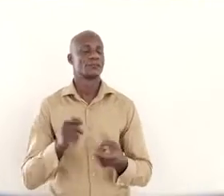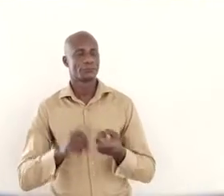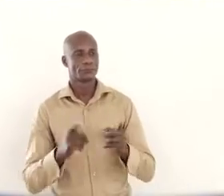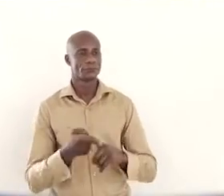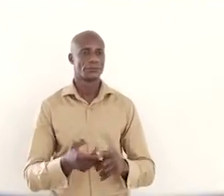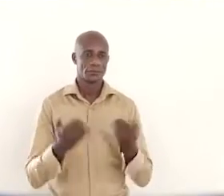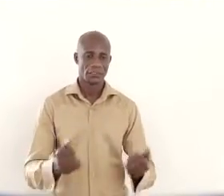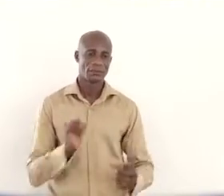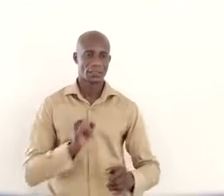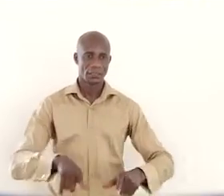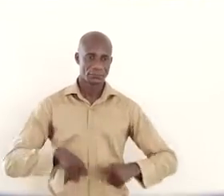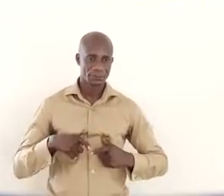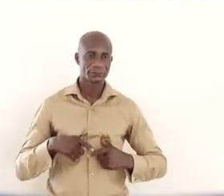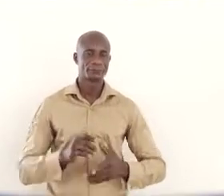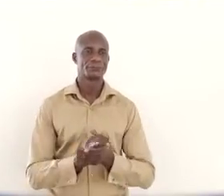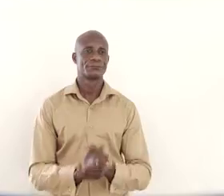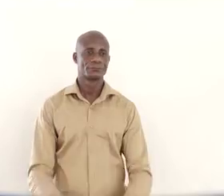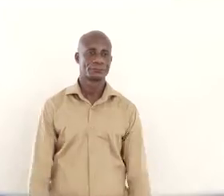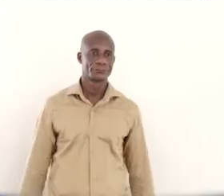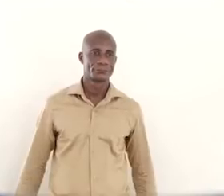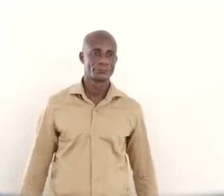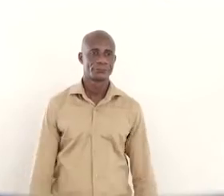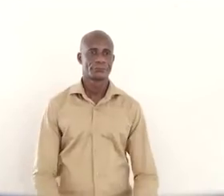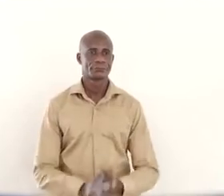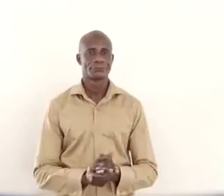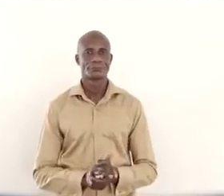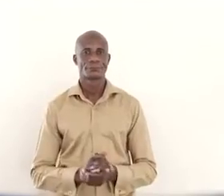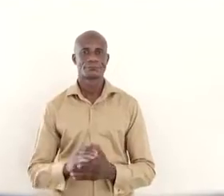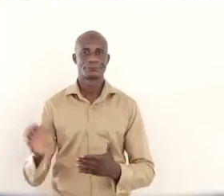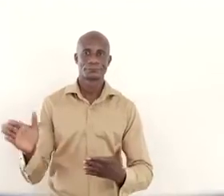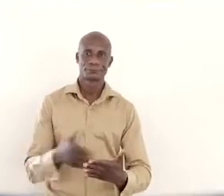difference. Now I live and I rejoice.